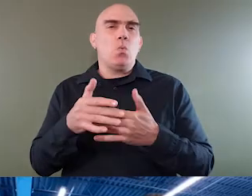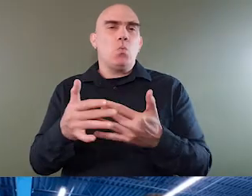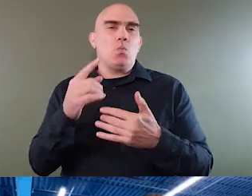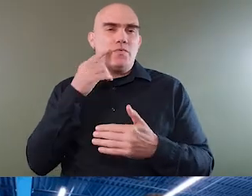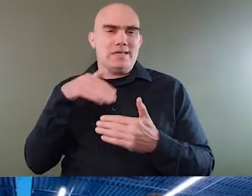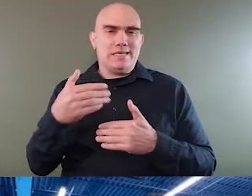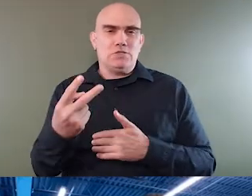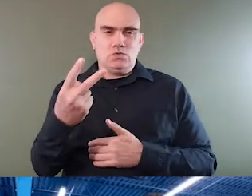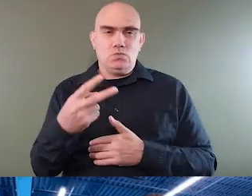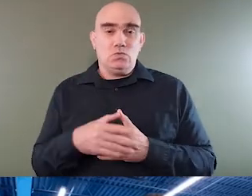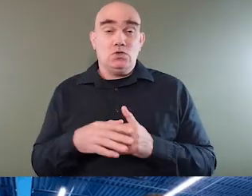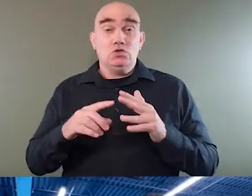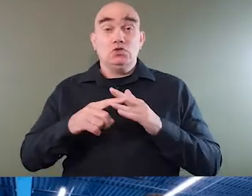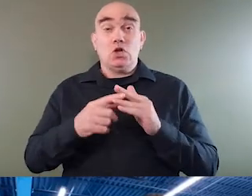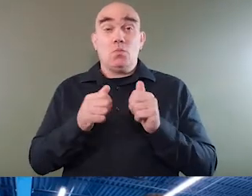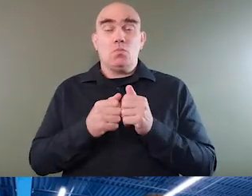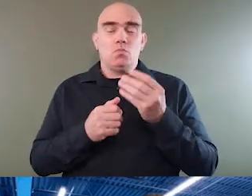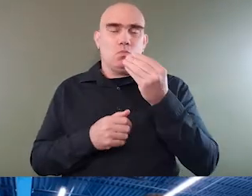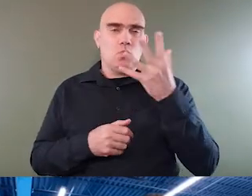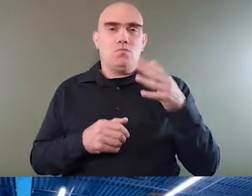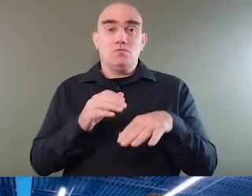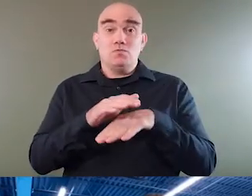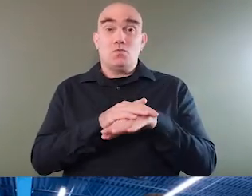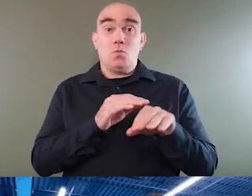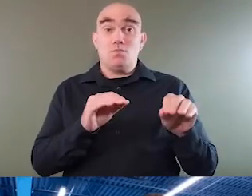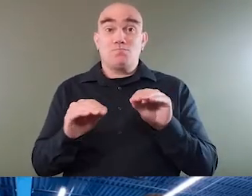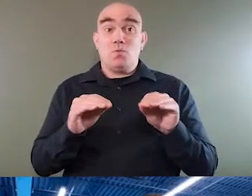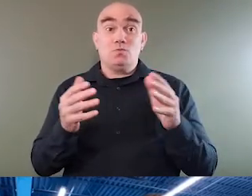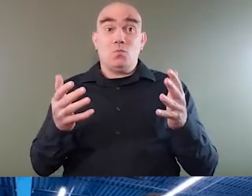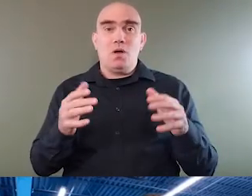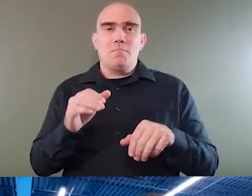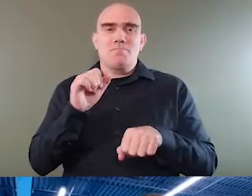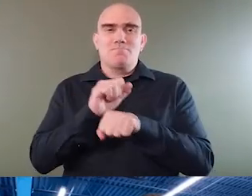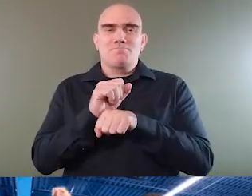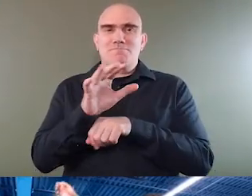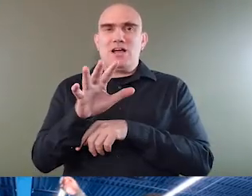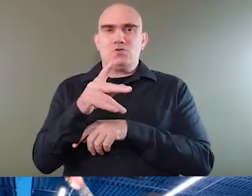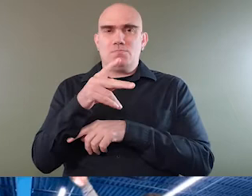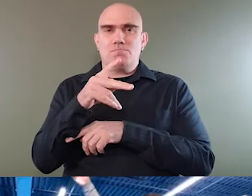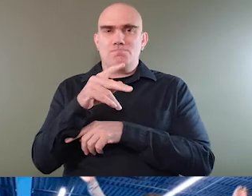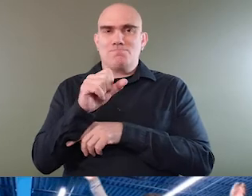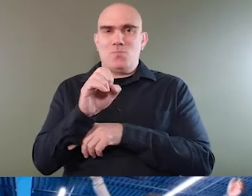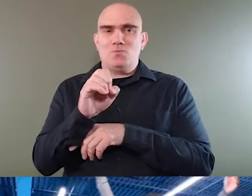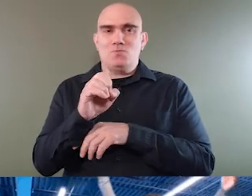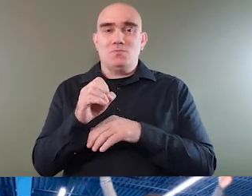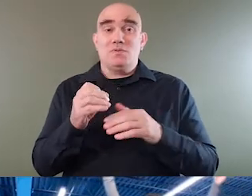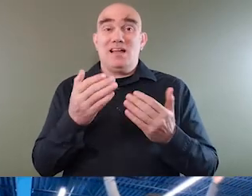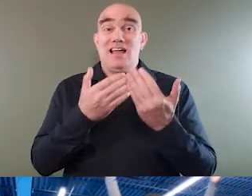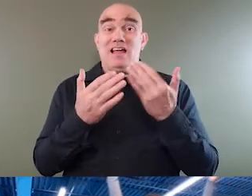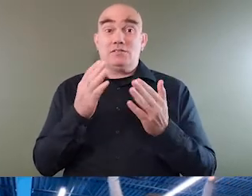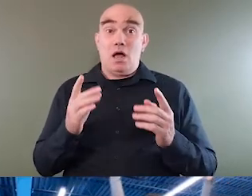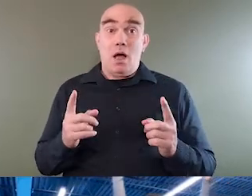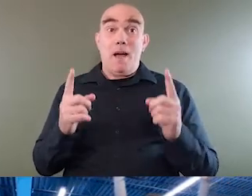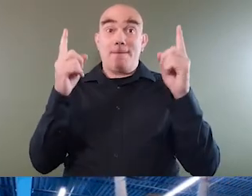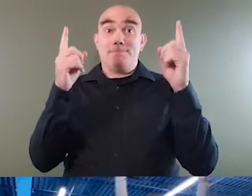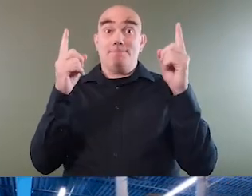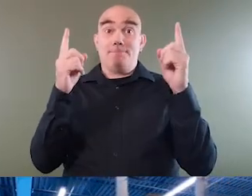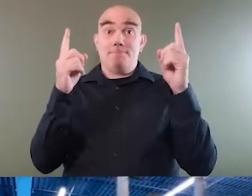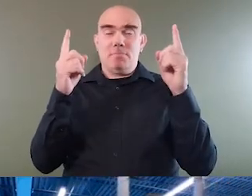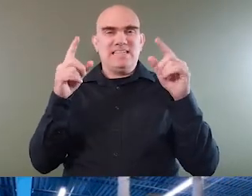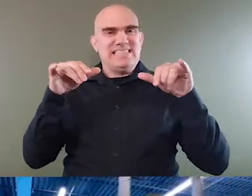beautiful slow motion mountain pose. Reach your arms up. And just stay here and breathe for a